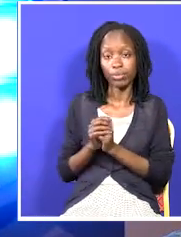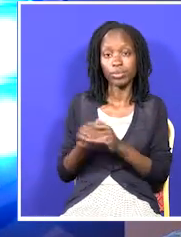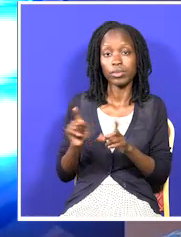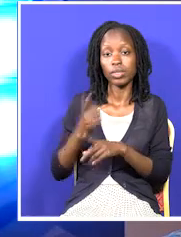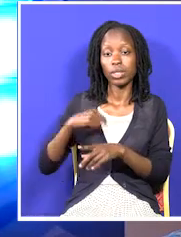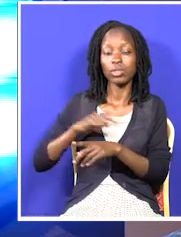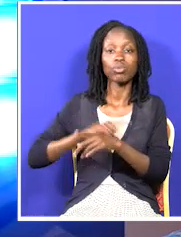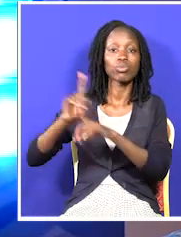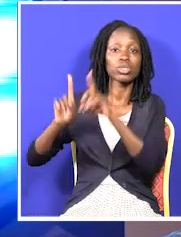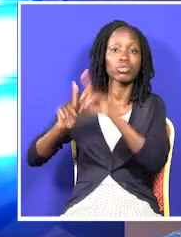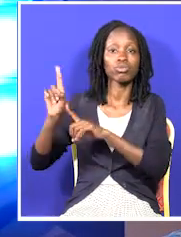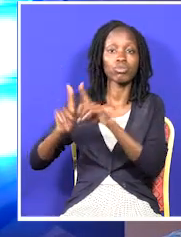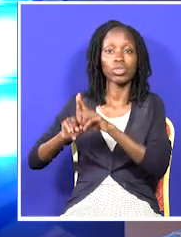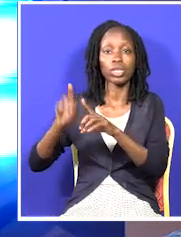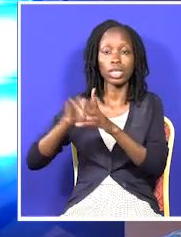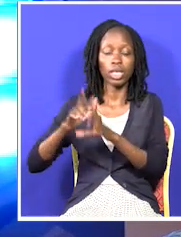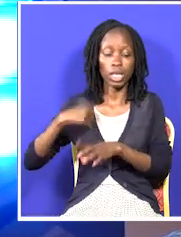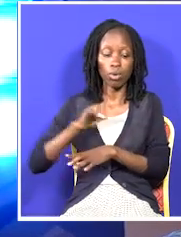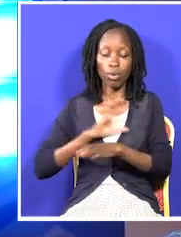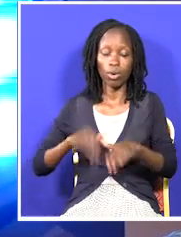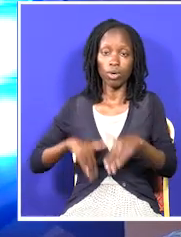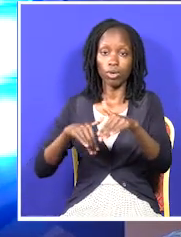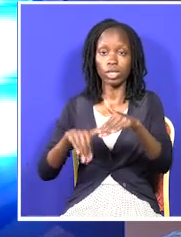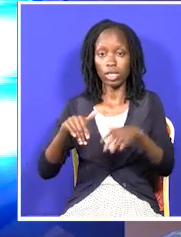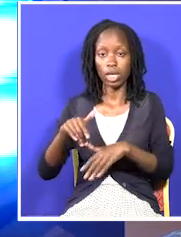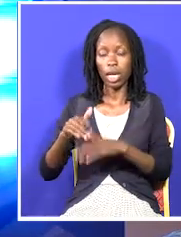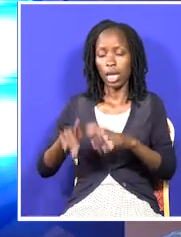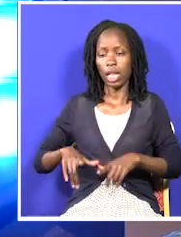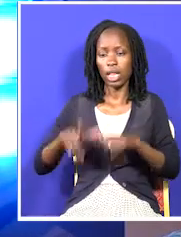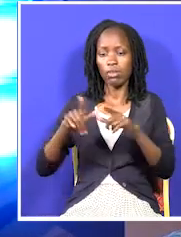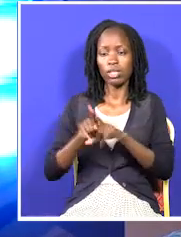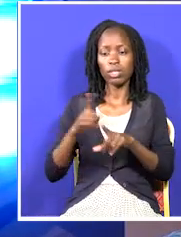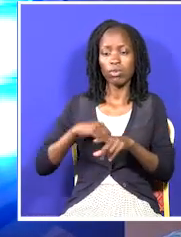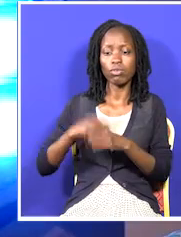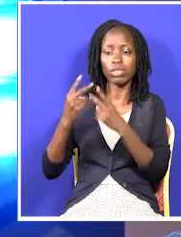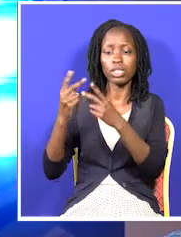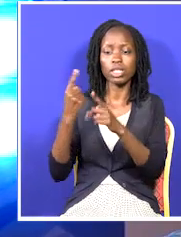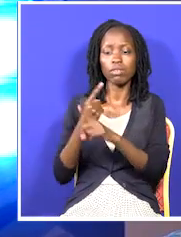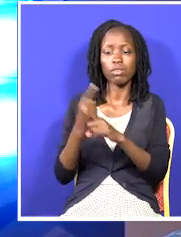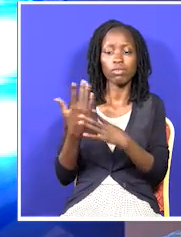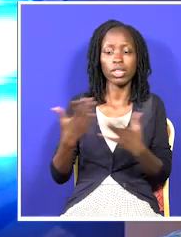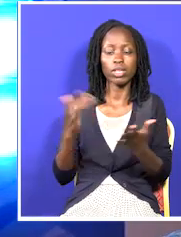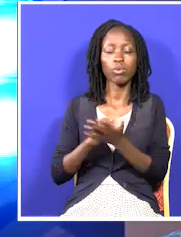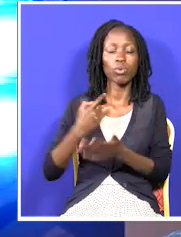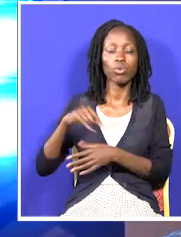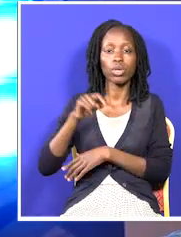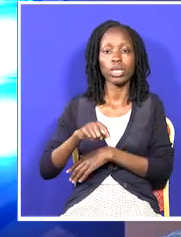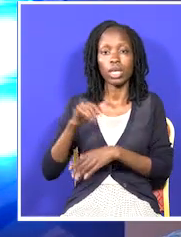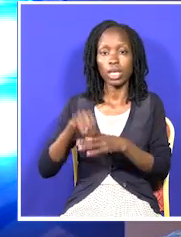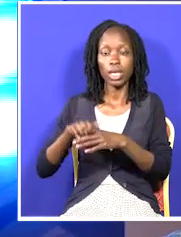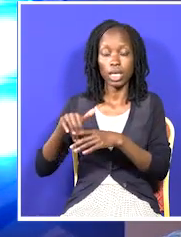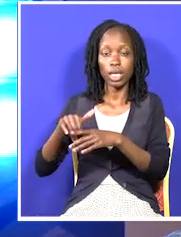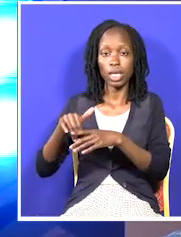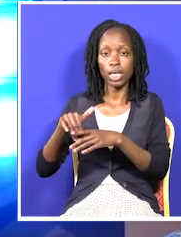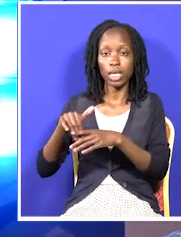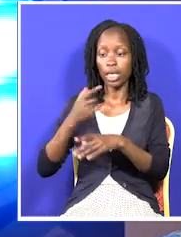we journey in our Christian walk. We have looked at a number of things that we need in this journey.